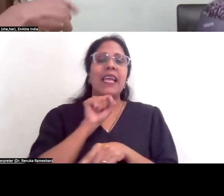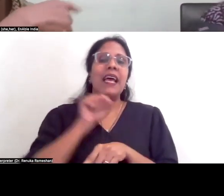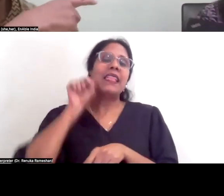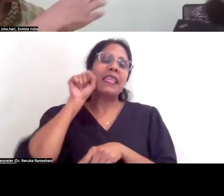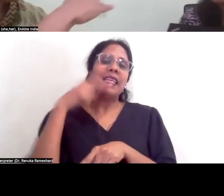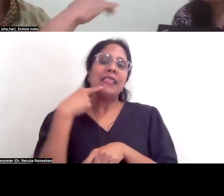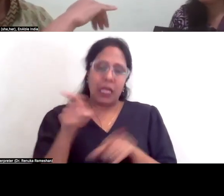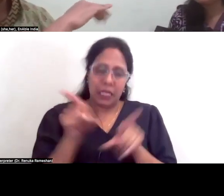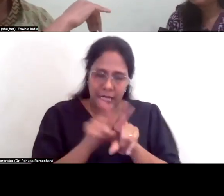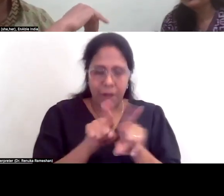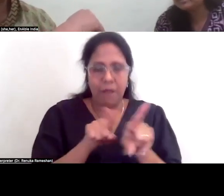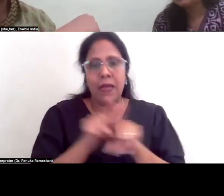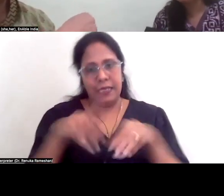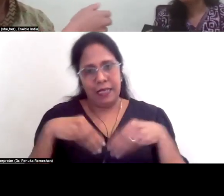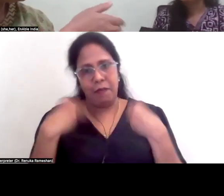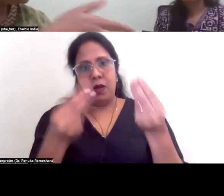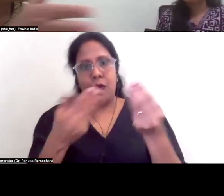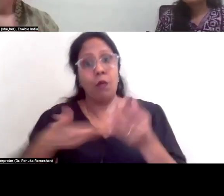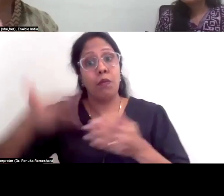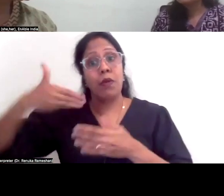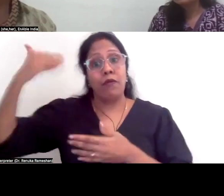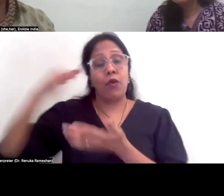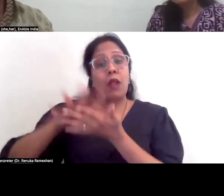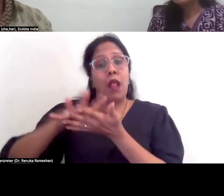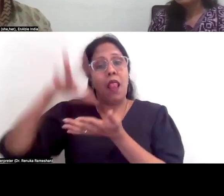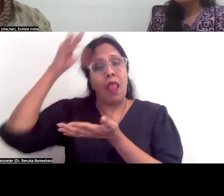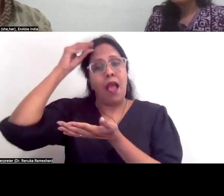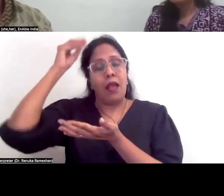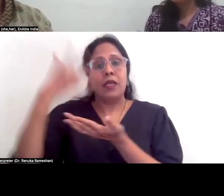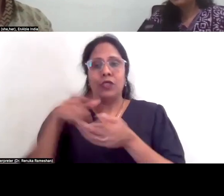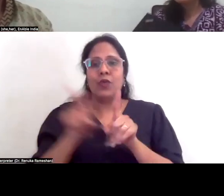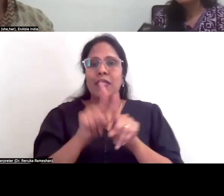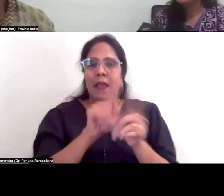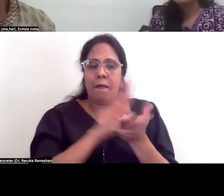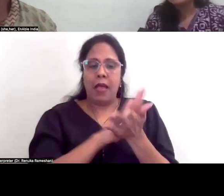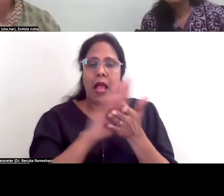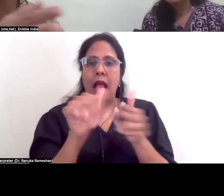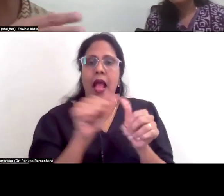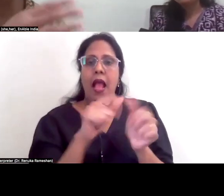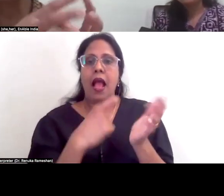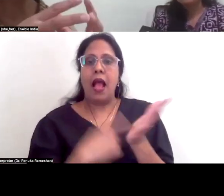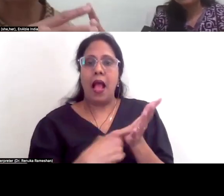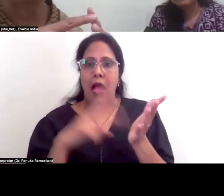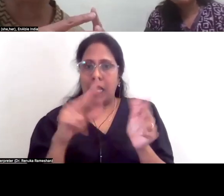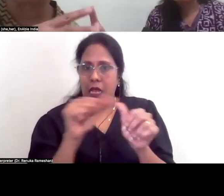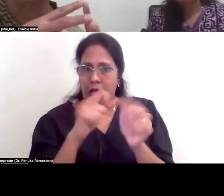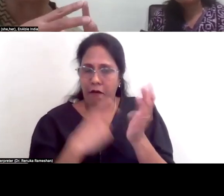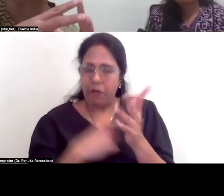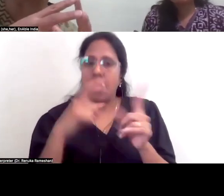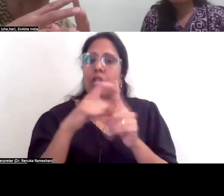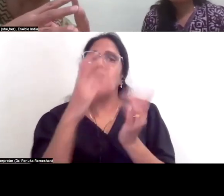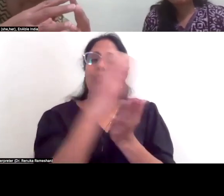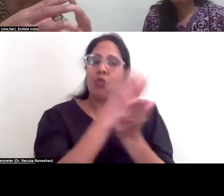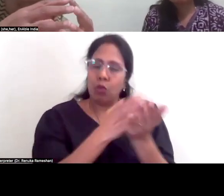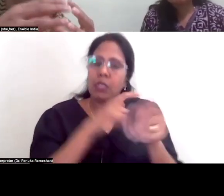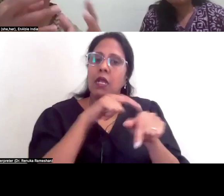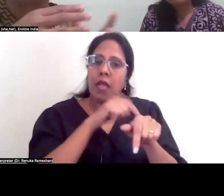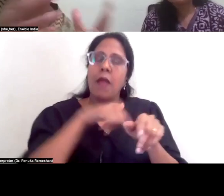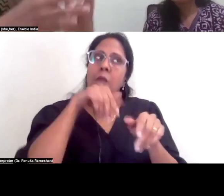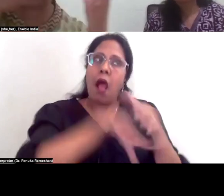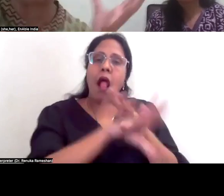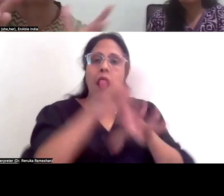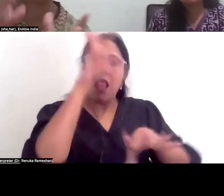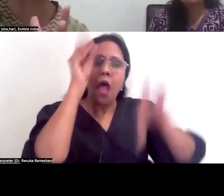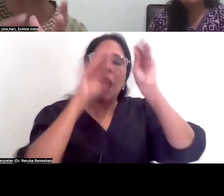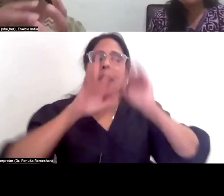learned together to solve during this particular Harvard course. Right? What I did for this Harvard course,